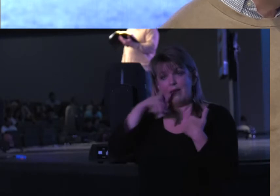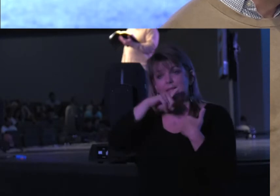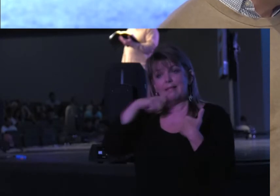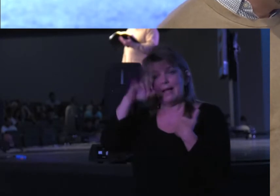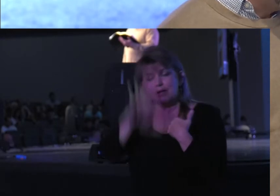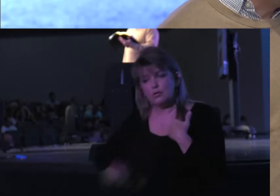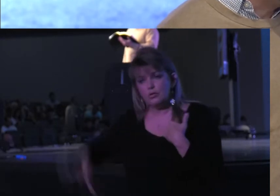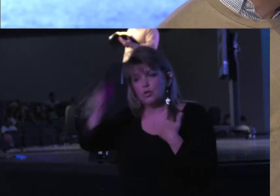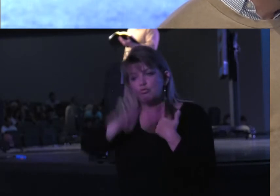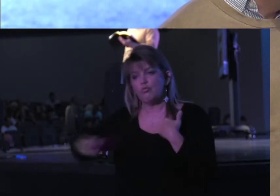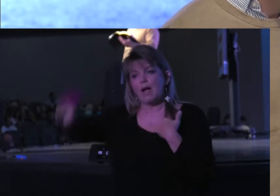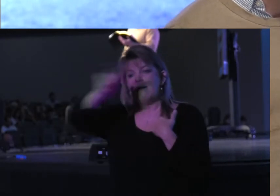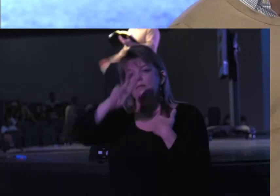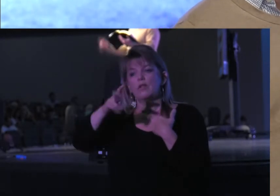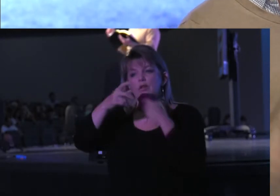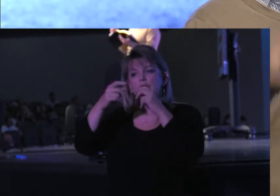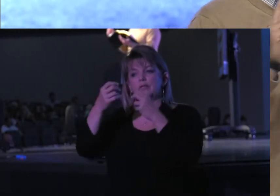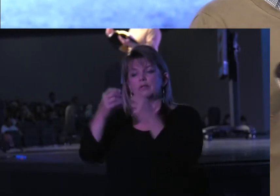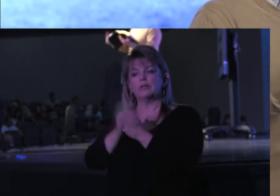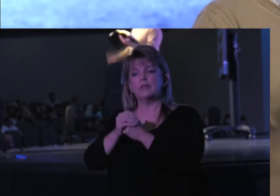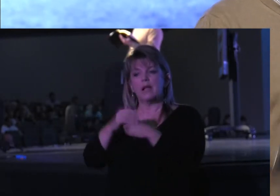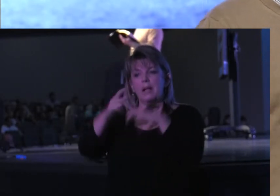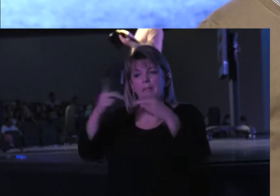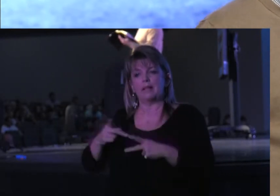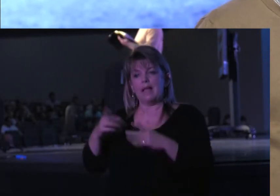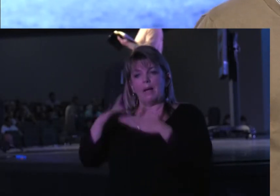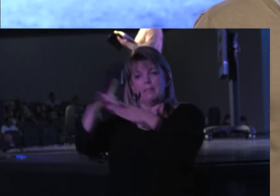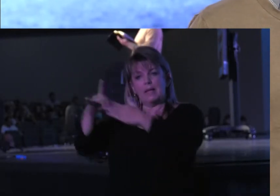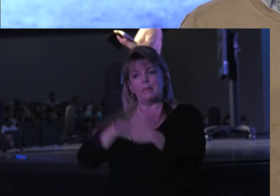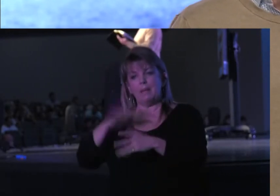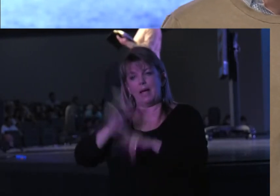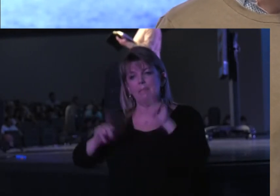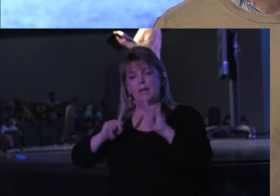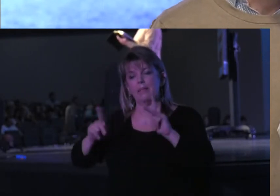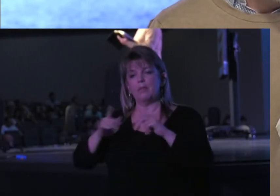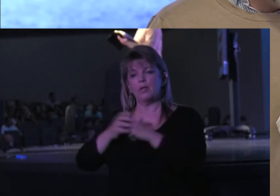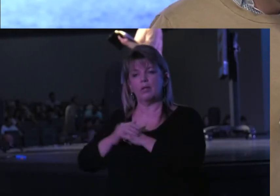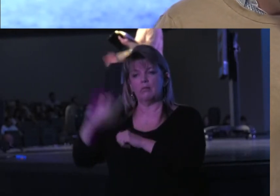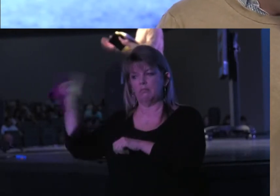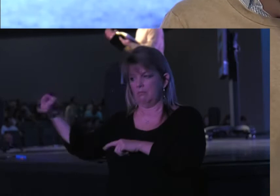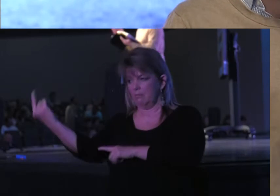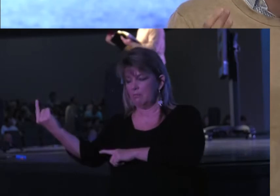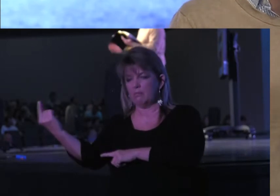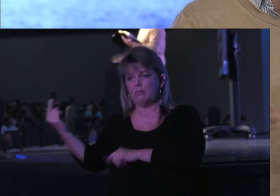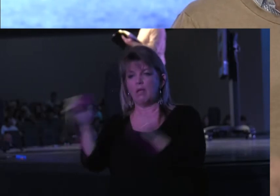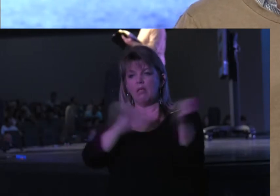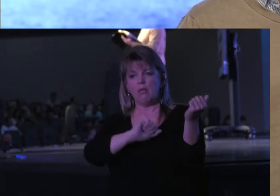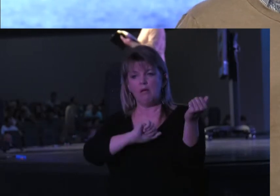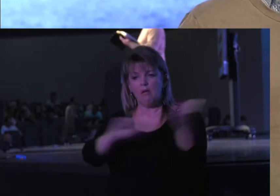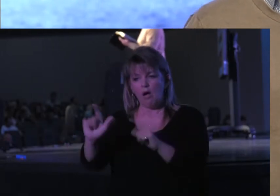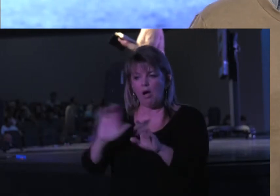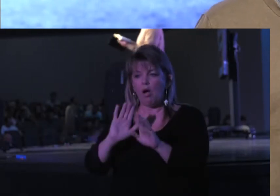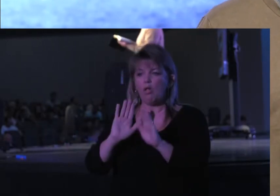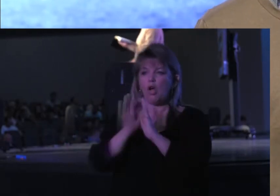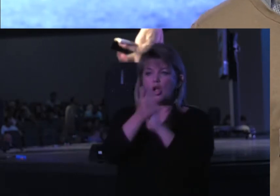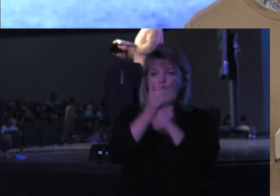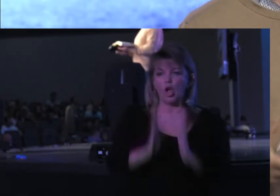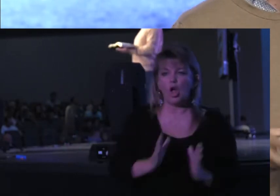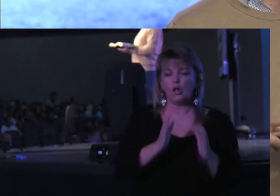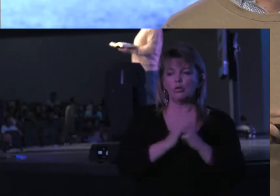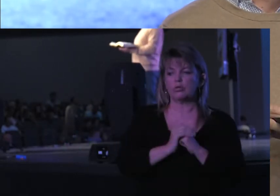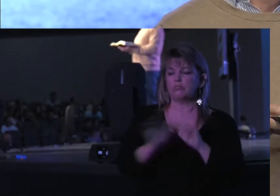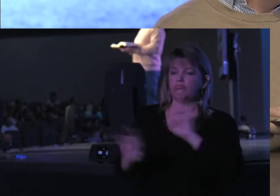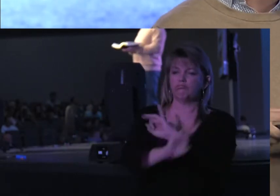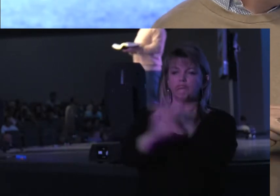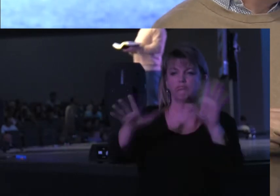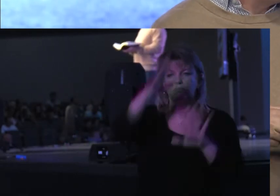traveler's lodging place, that I might leave my people and go away from them. For they are all adulterers, a company of